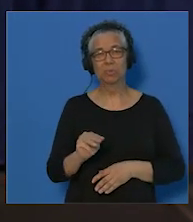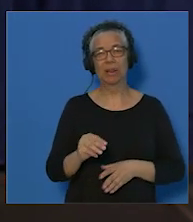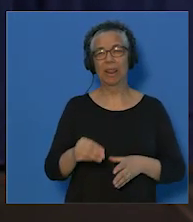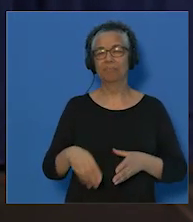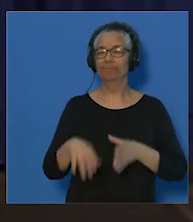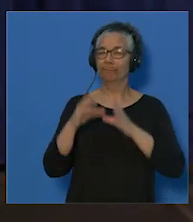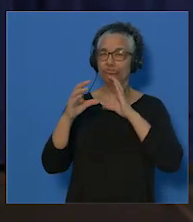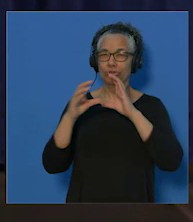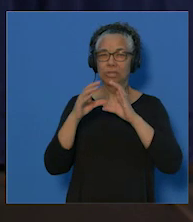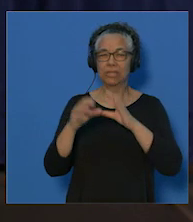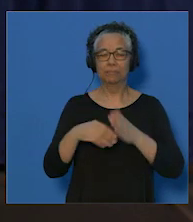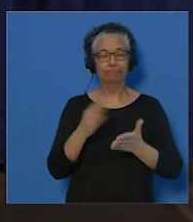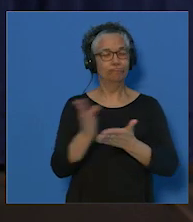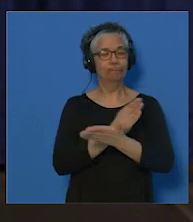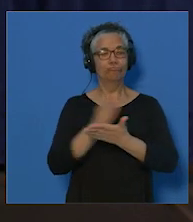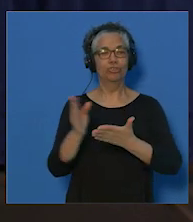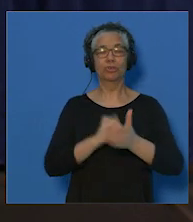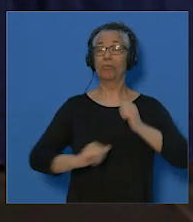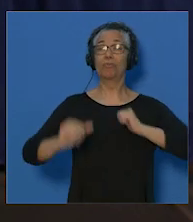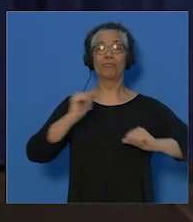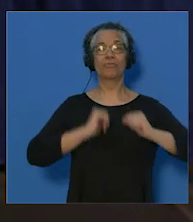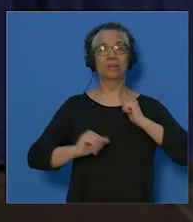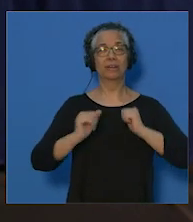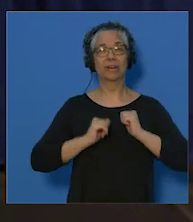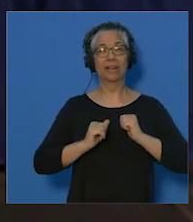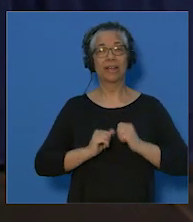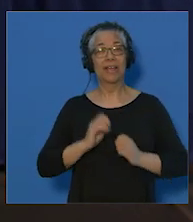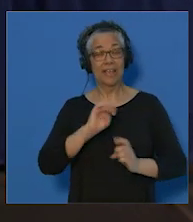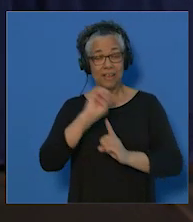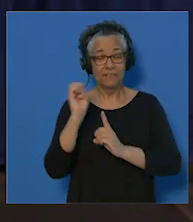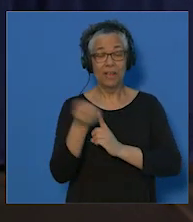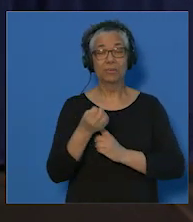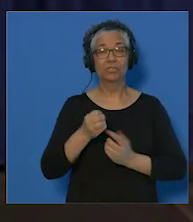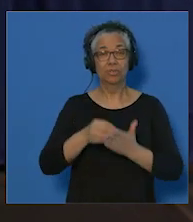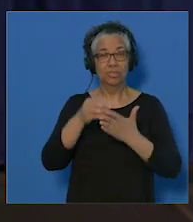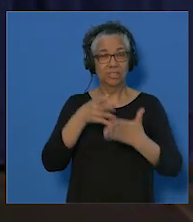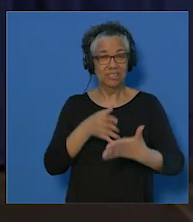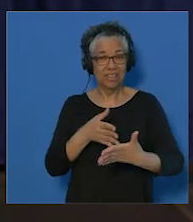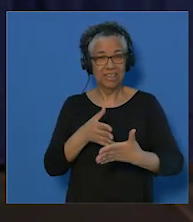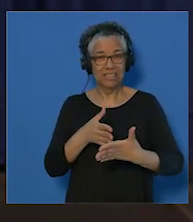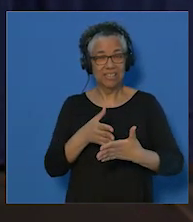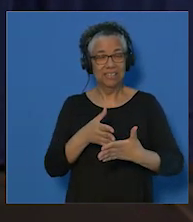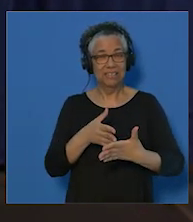performances. Students in the environmental studies even sponsored an online